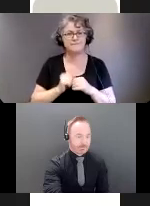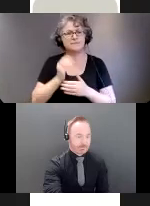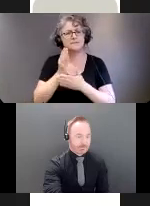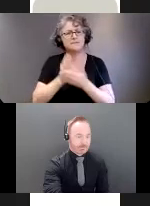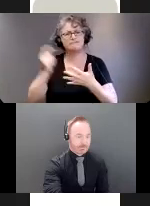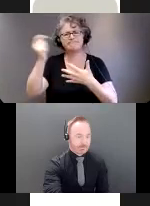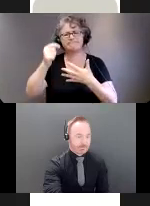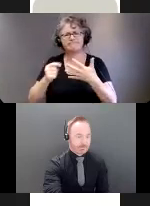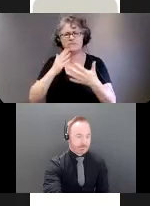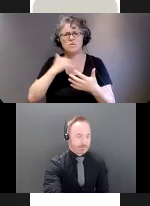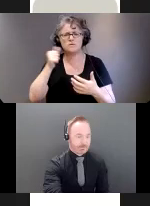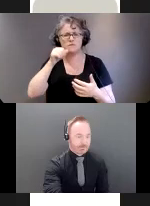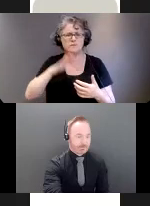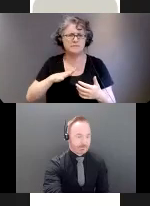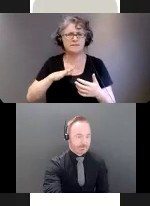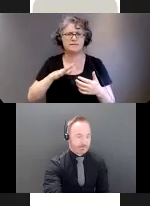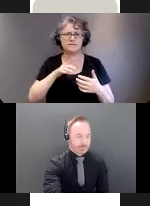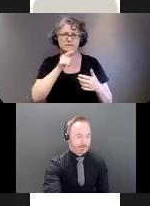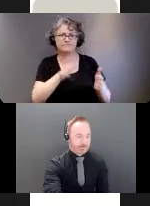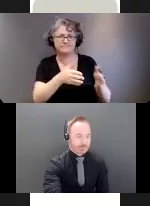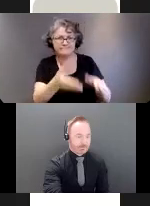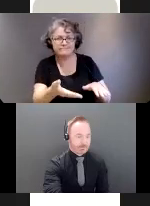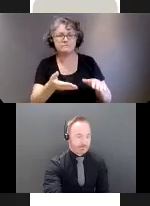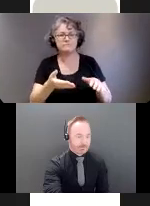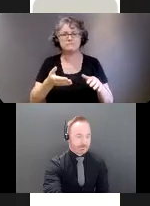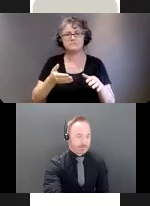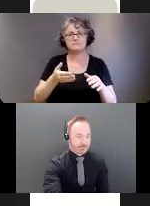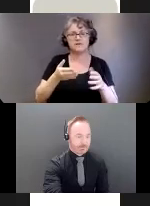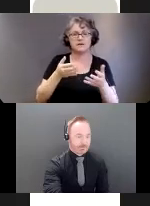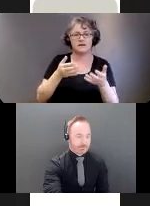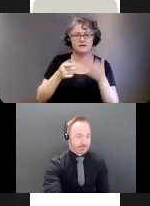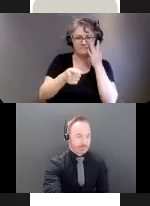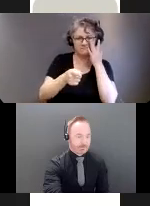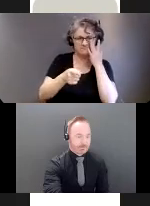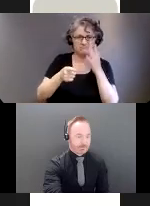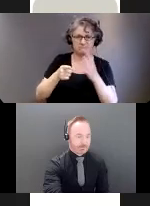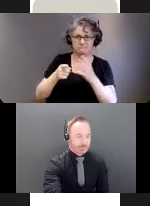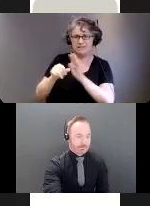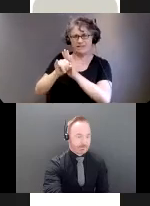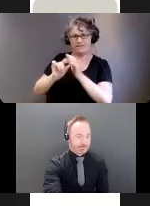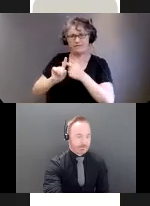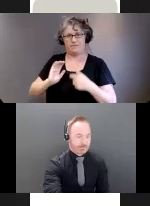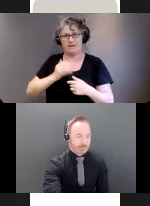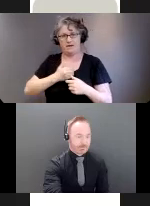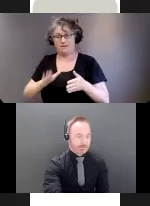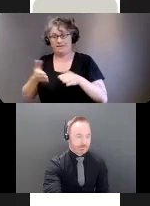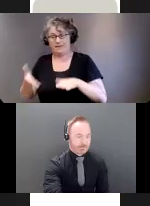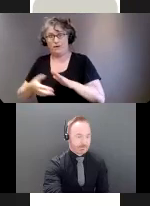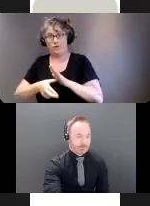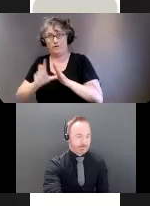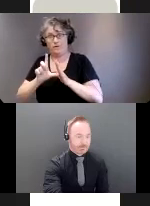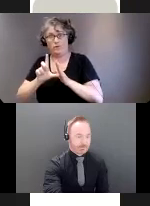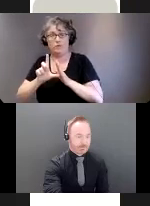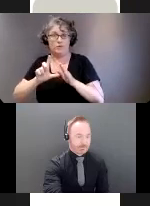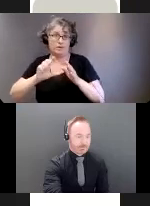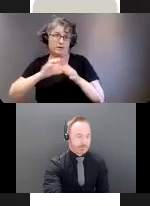characteristics of older women femicides and domestic homicides as identified by the Domestic Violence Death Review Committee would be